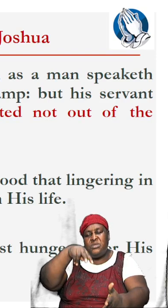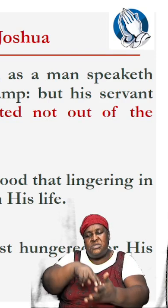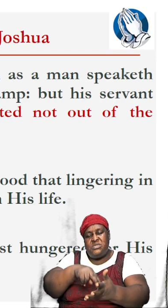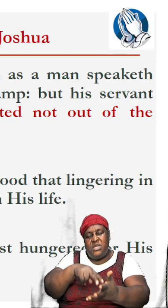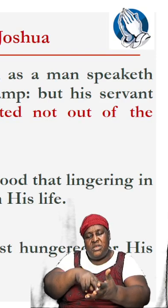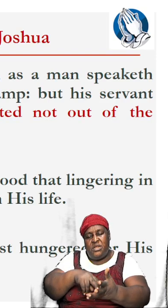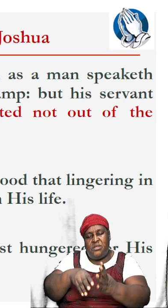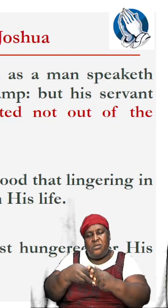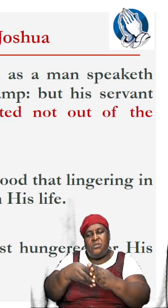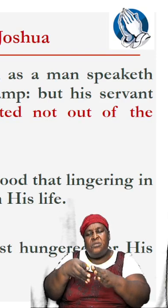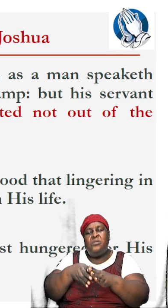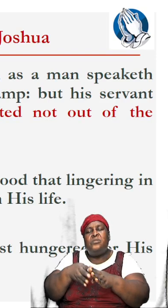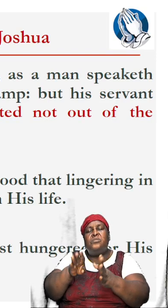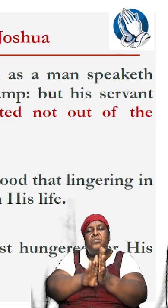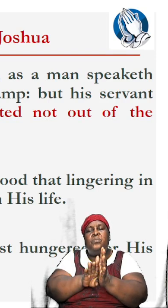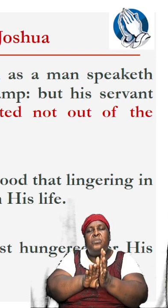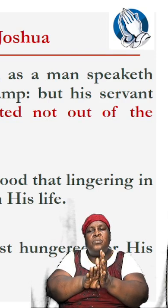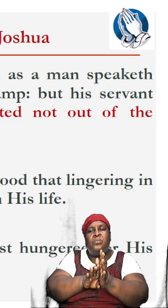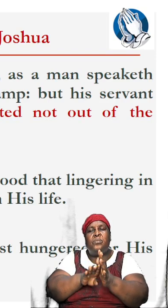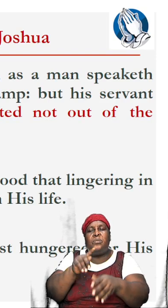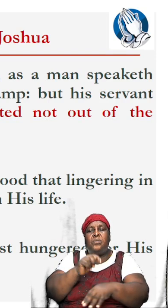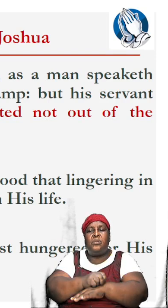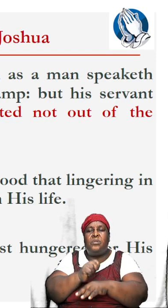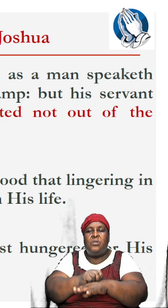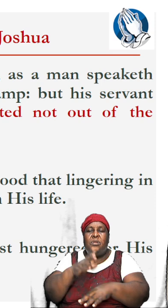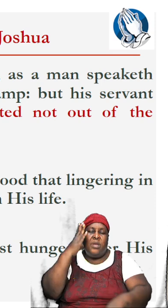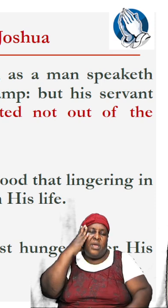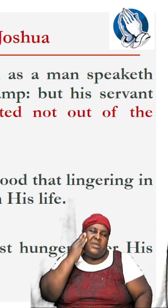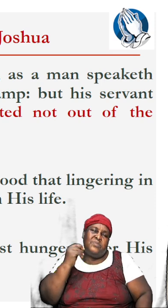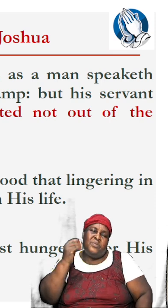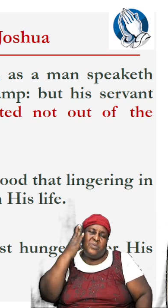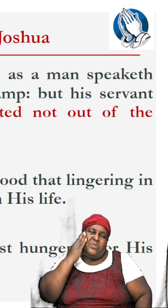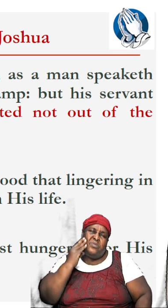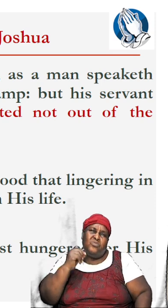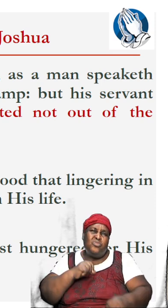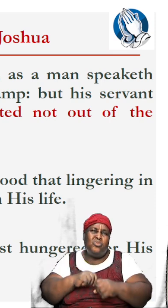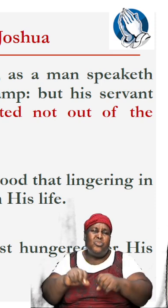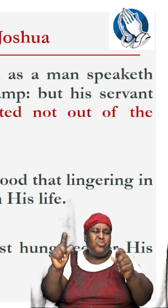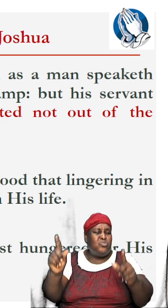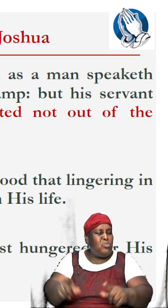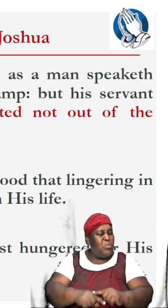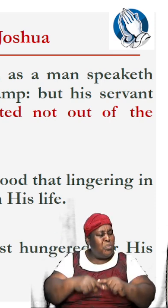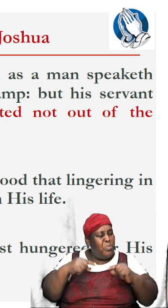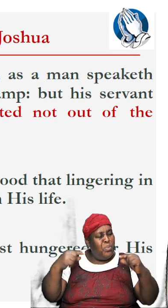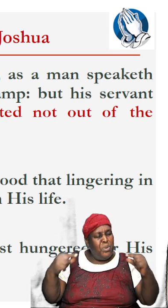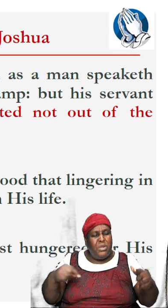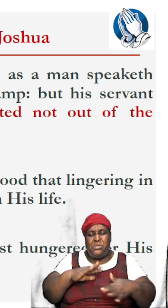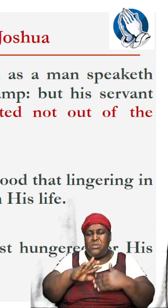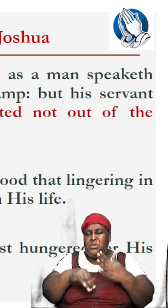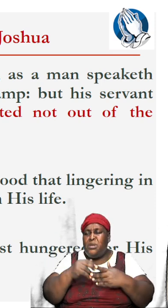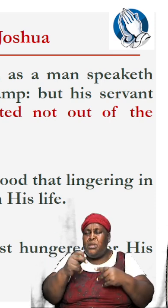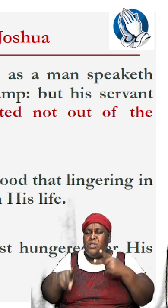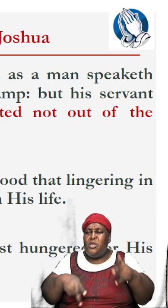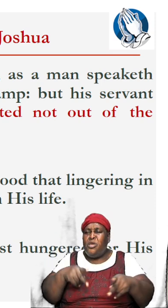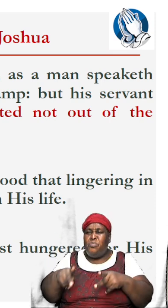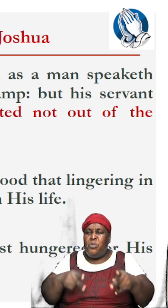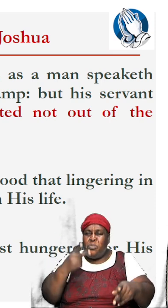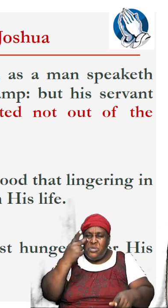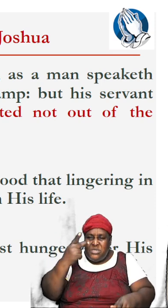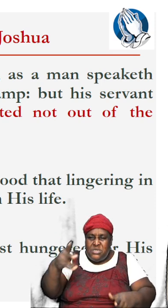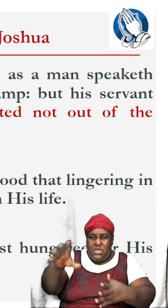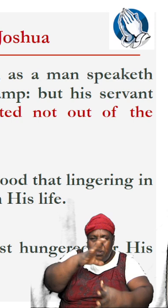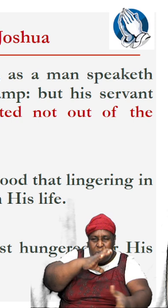of the tabernacle. And the Bible said the experience was so great that when all the people saw the cloud